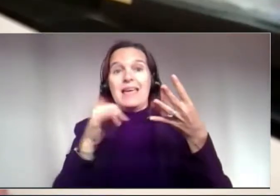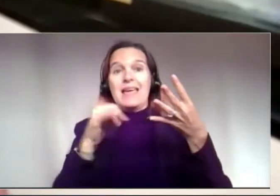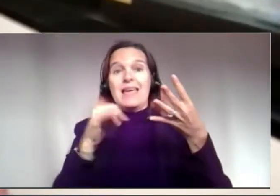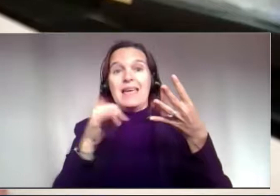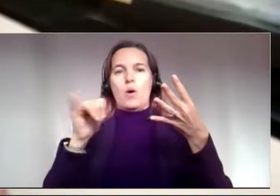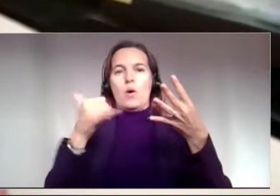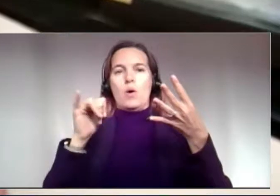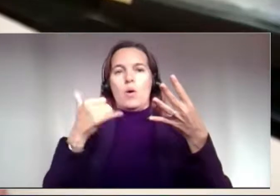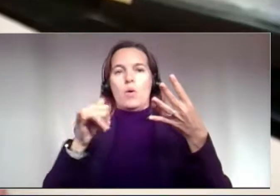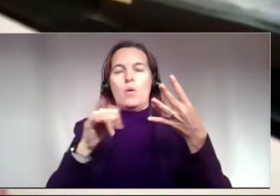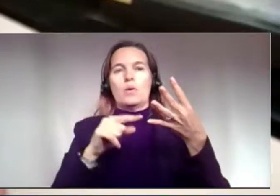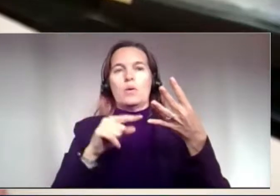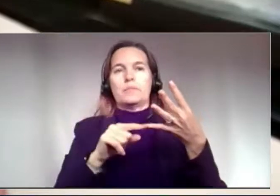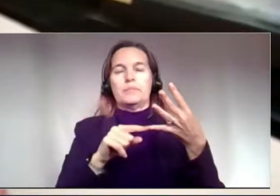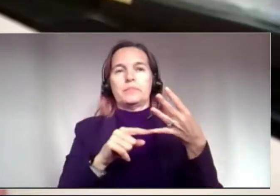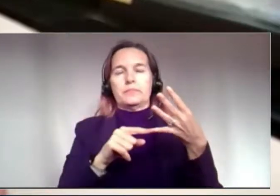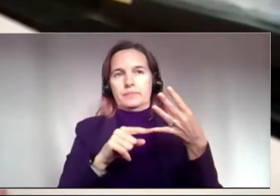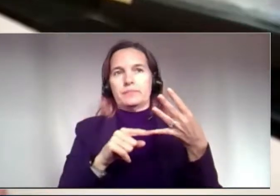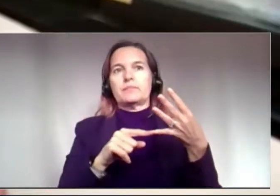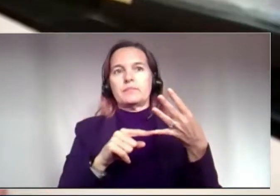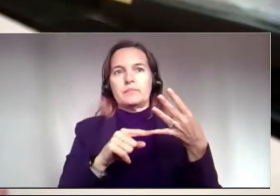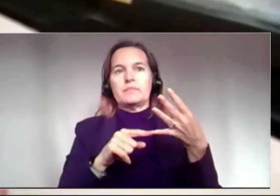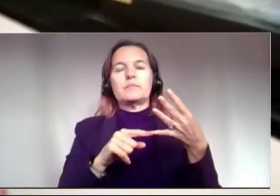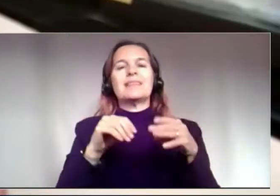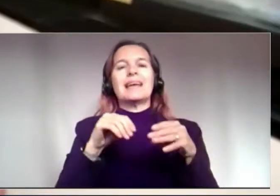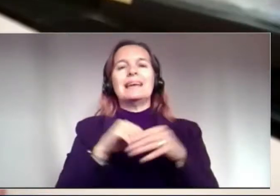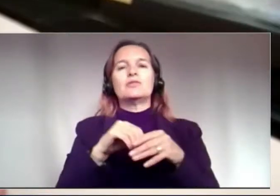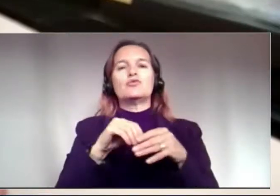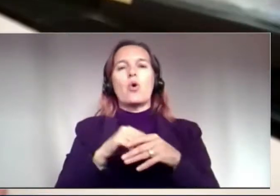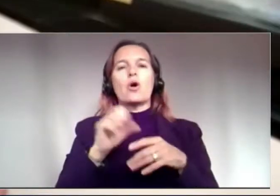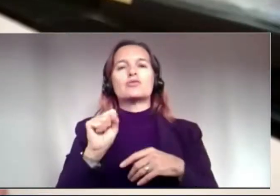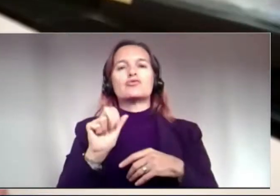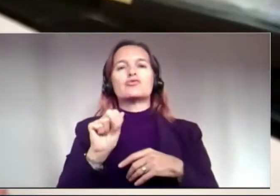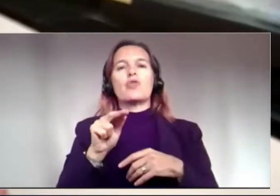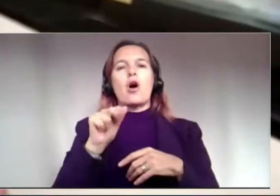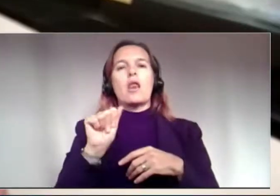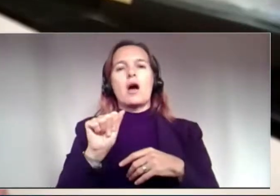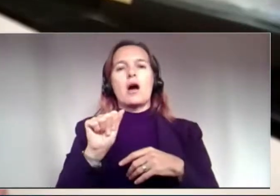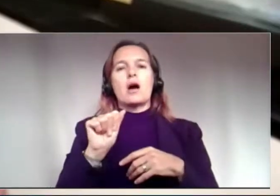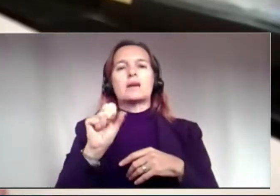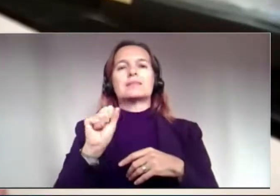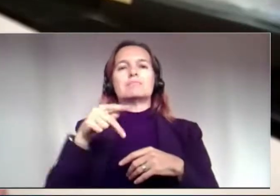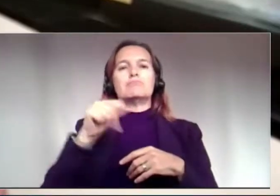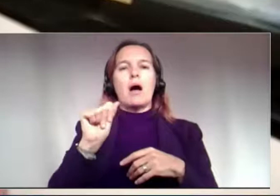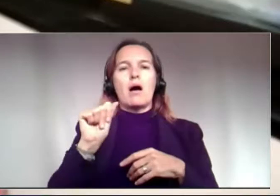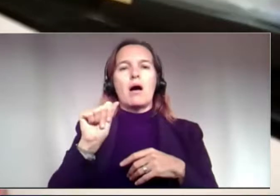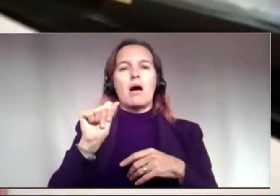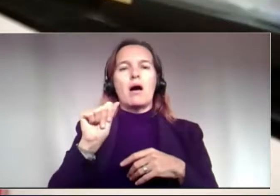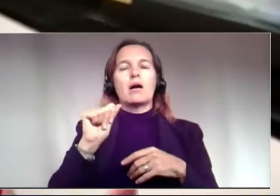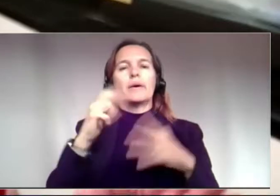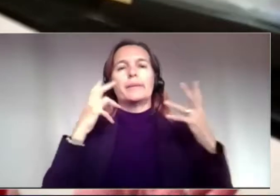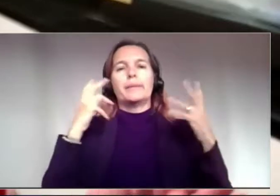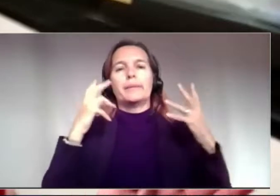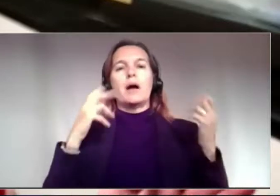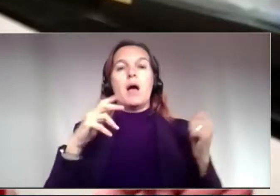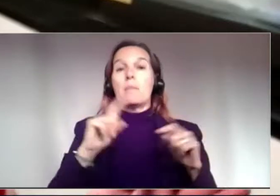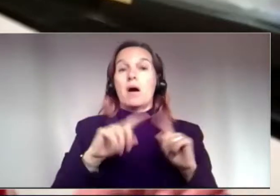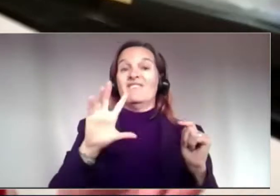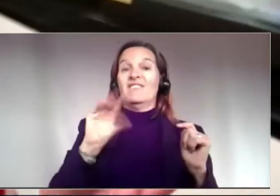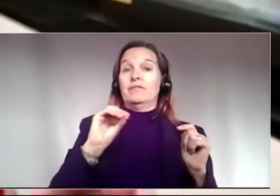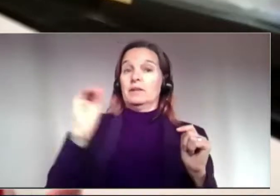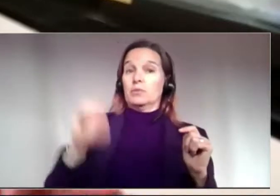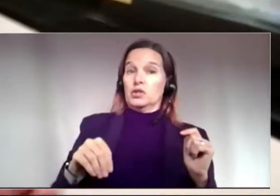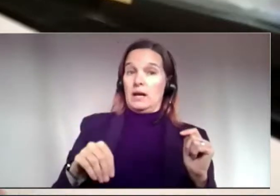would have indoor saunas, spas, steam rooms, but a 50% capacity. So remember, while